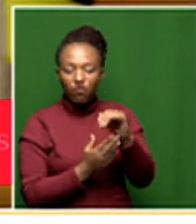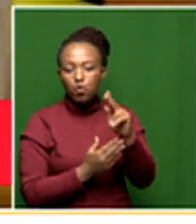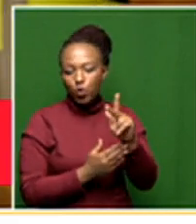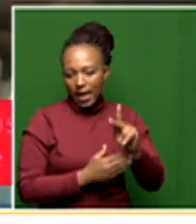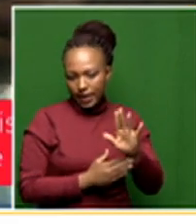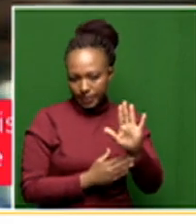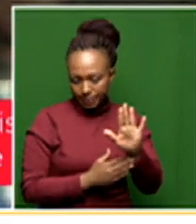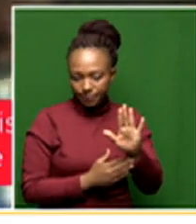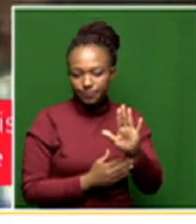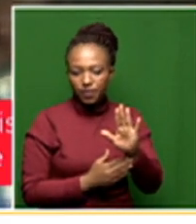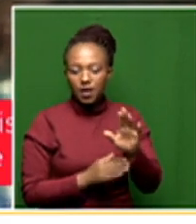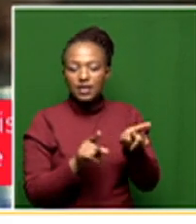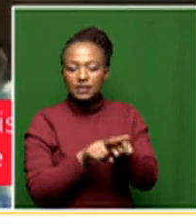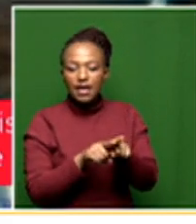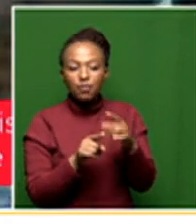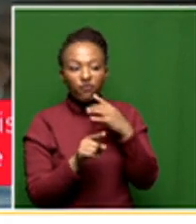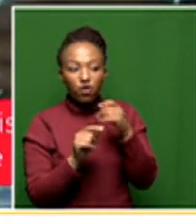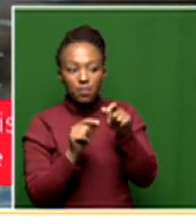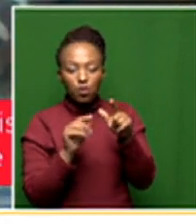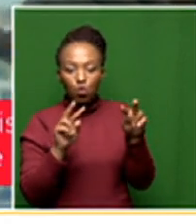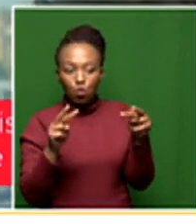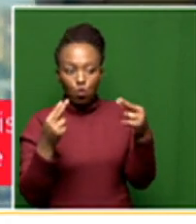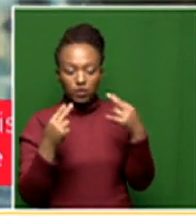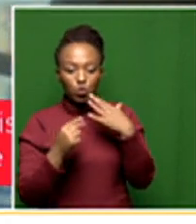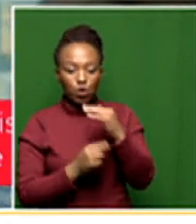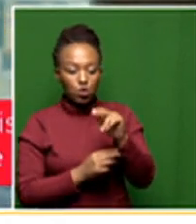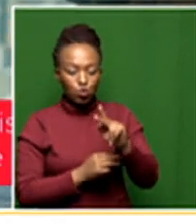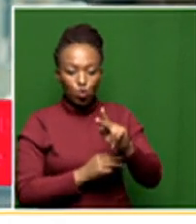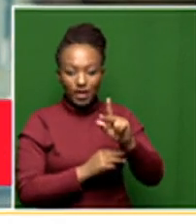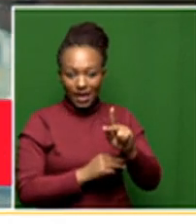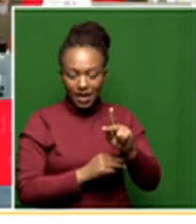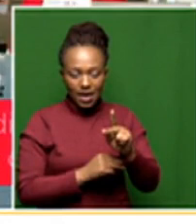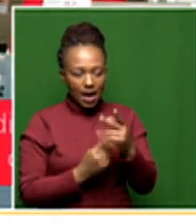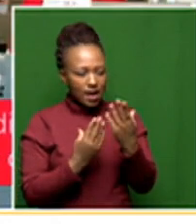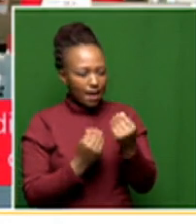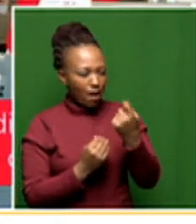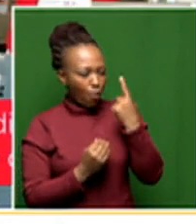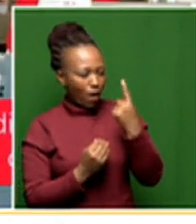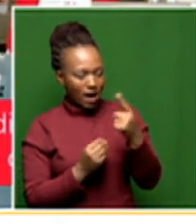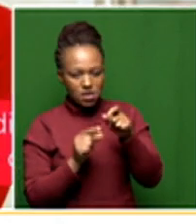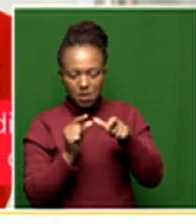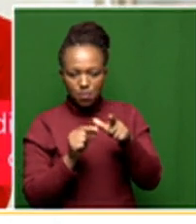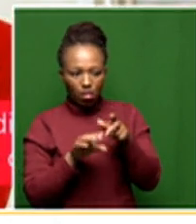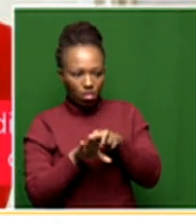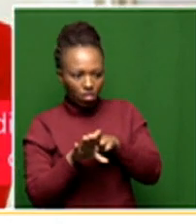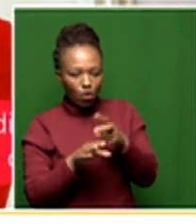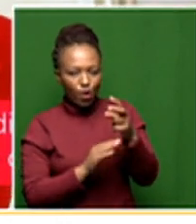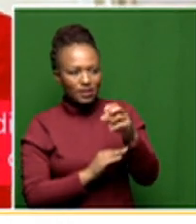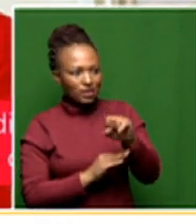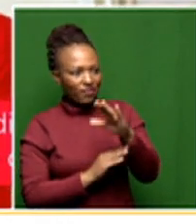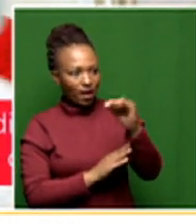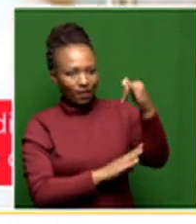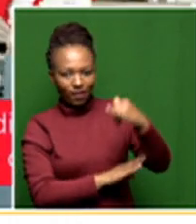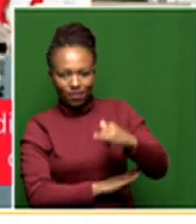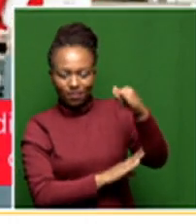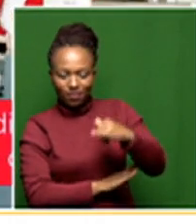interestingly, for those who are watching this, the UK is the number one tourist source market for tourism to South Africa. It's also one of